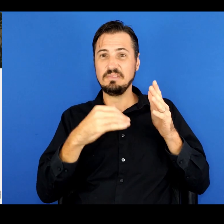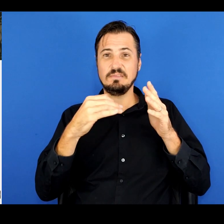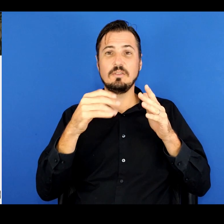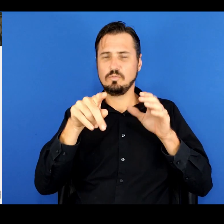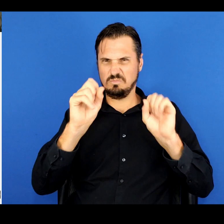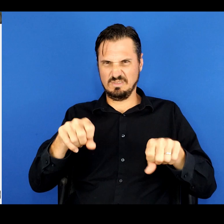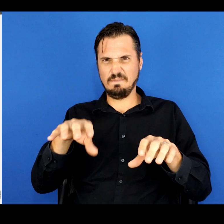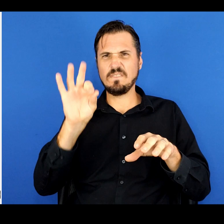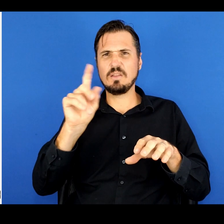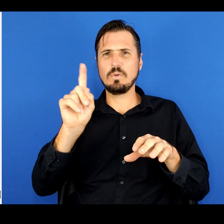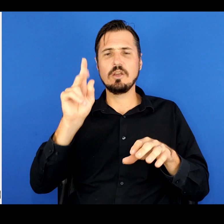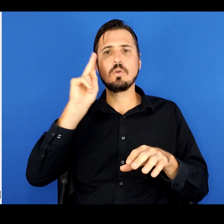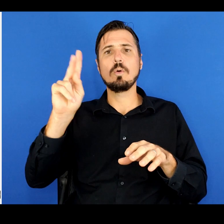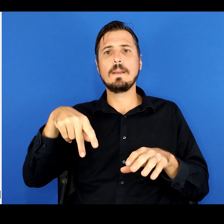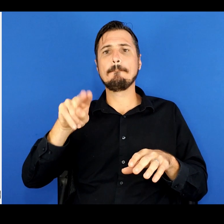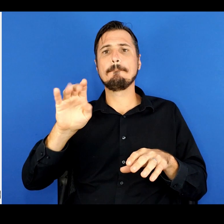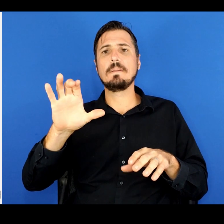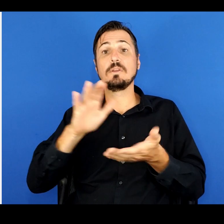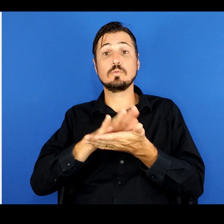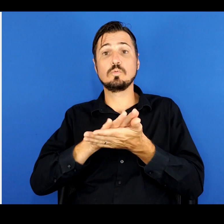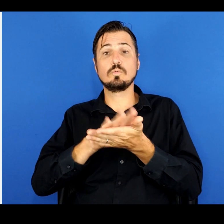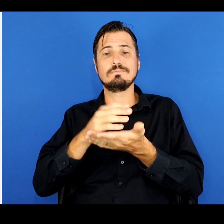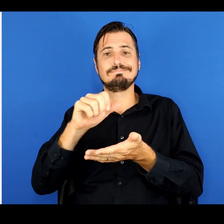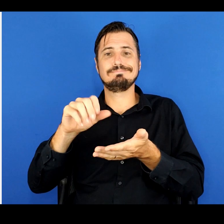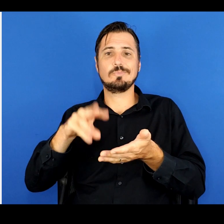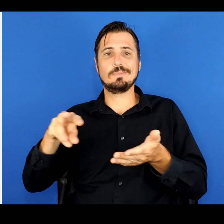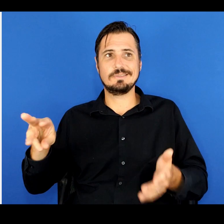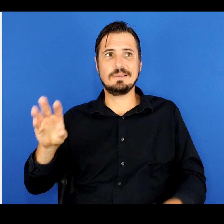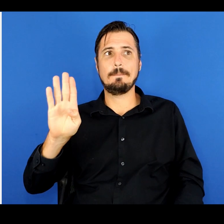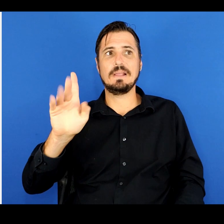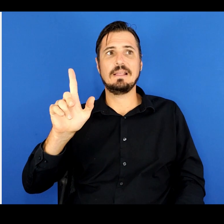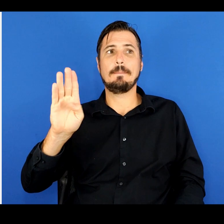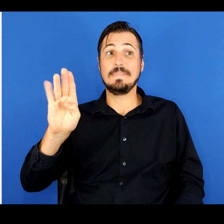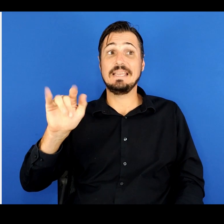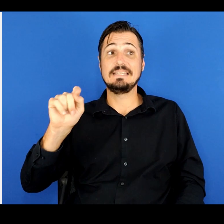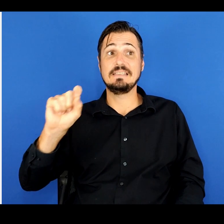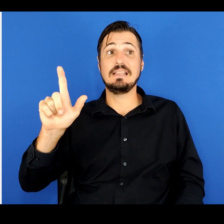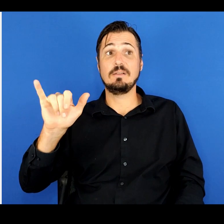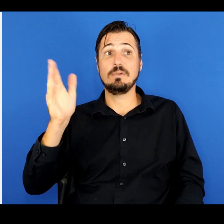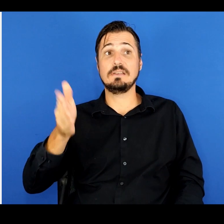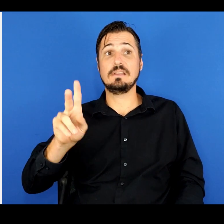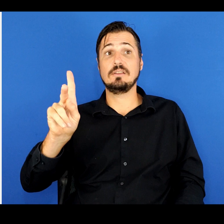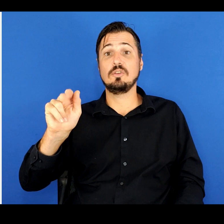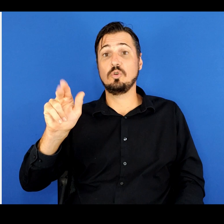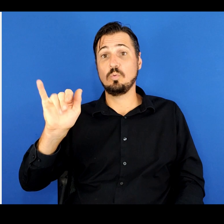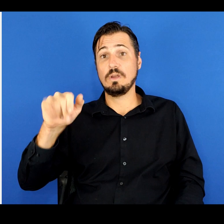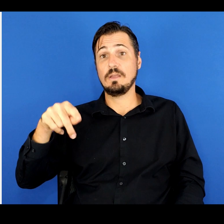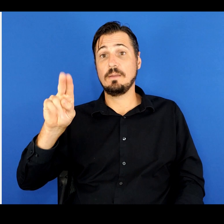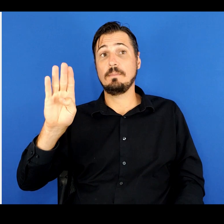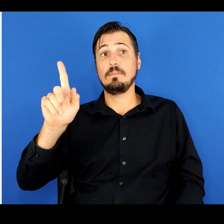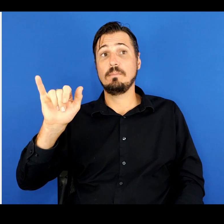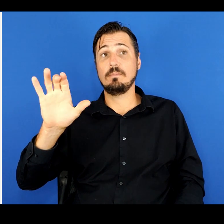can be found on the Kauai Public School launch page at bit.ly/ bit.ly/Kauai Public